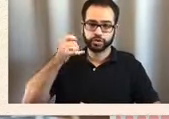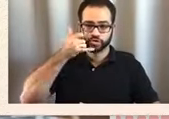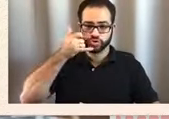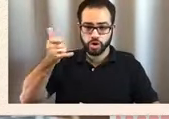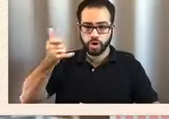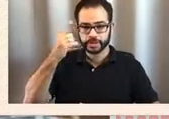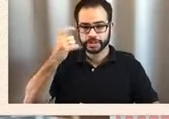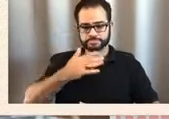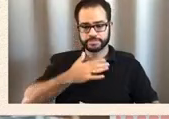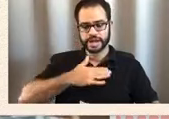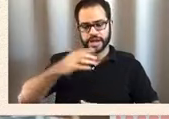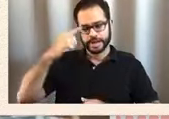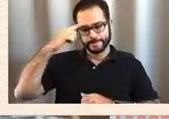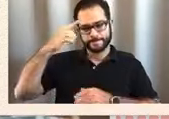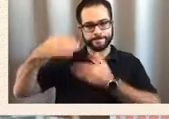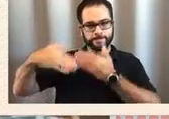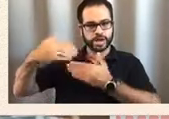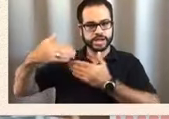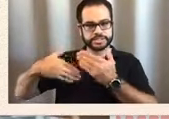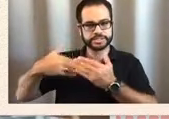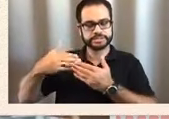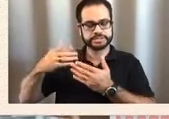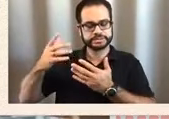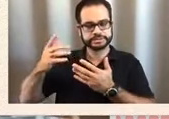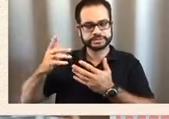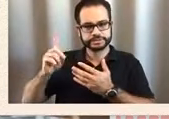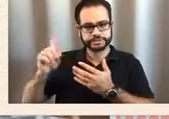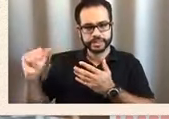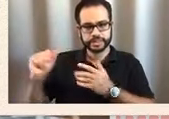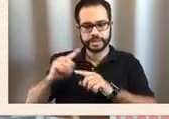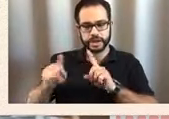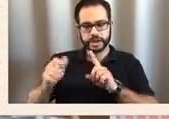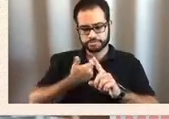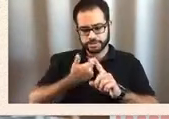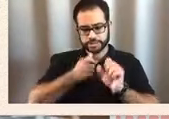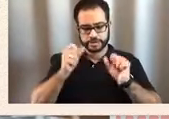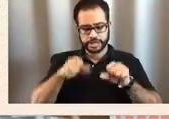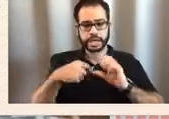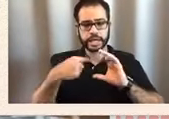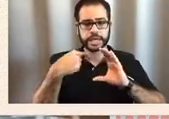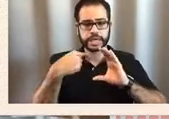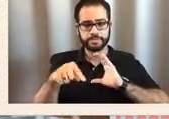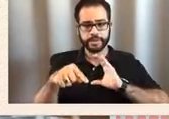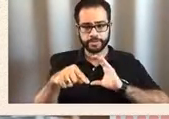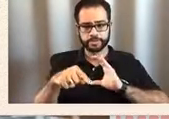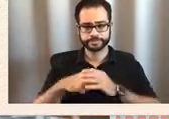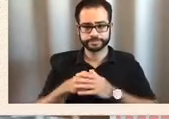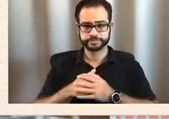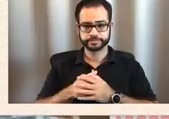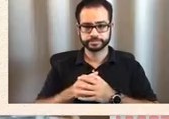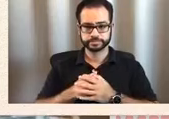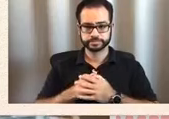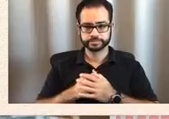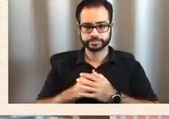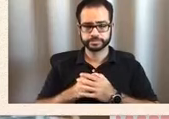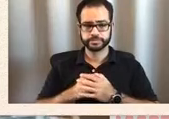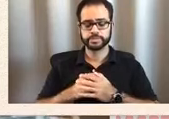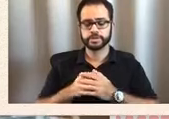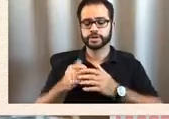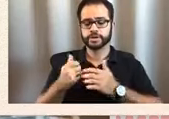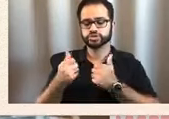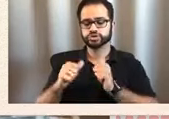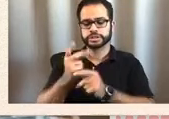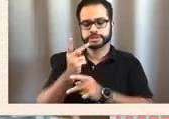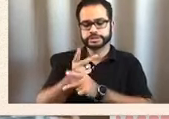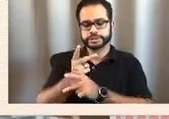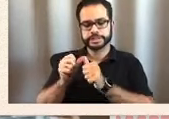disorder, but I can do my own emails. Being consistent, determined,